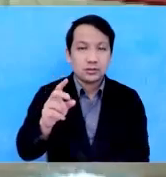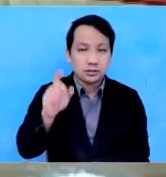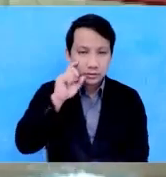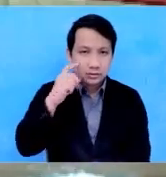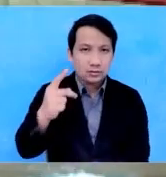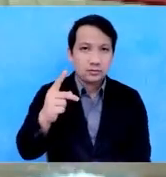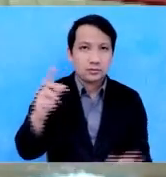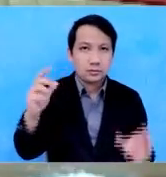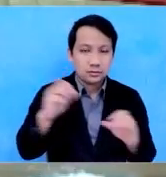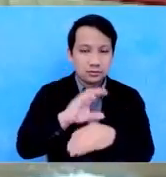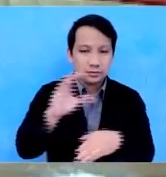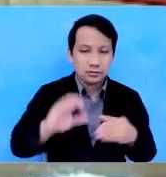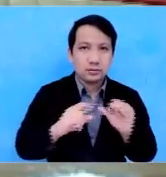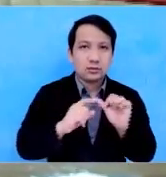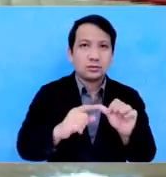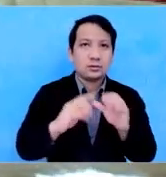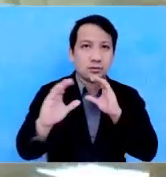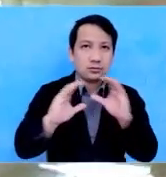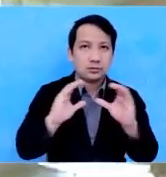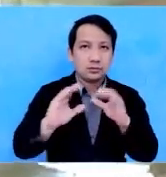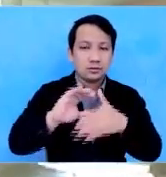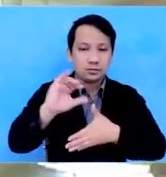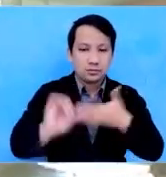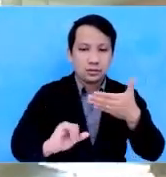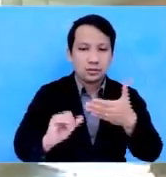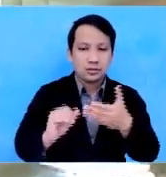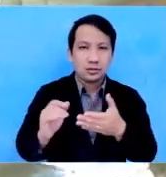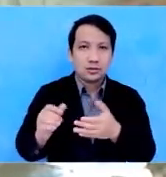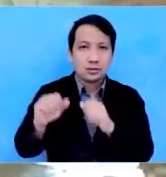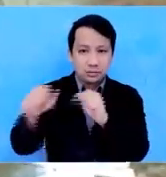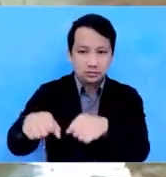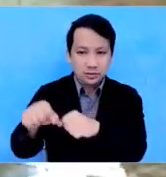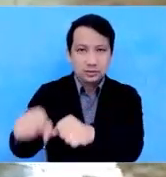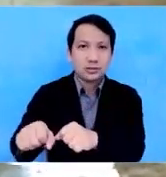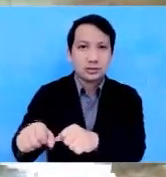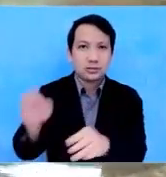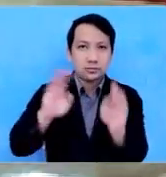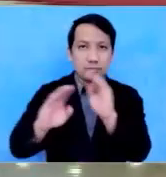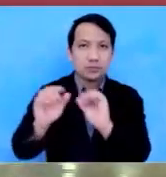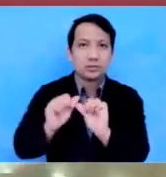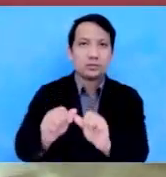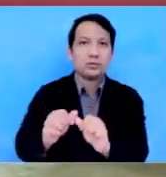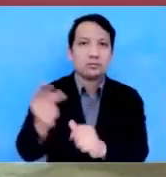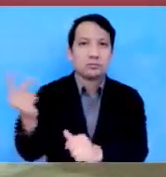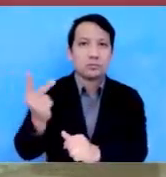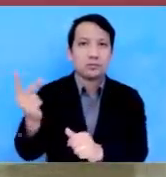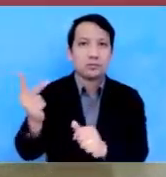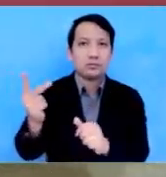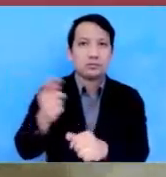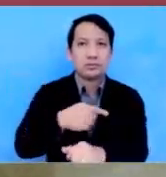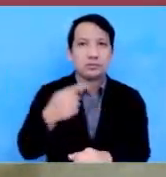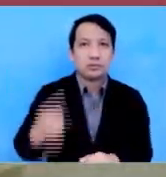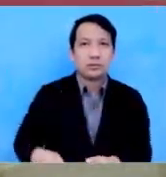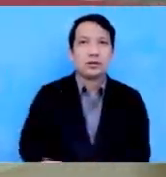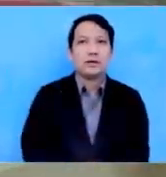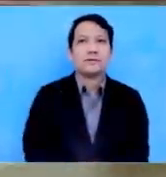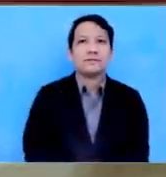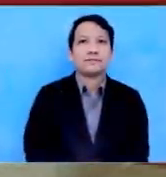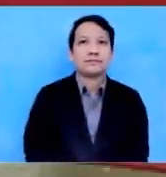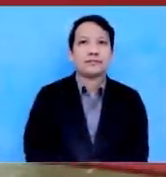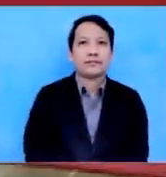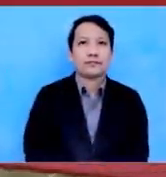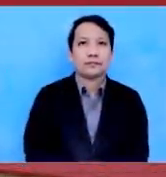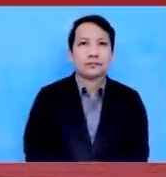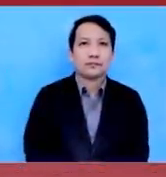pagbuo ng communication mechanism para sa maritime issues sa pagitan ng foreign ministries ng magkabilang bansa. On the political